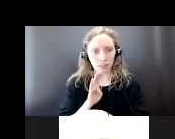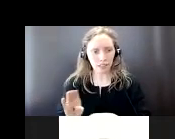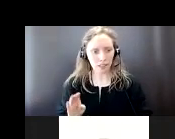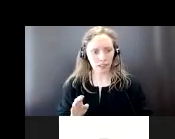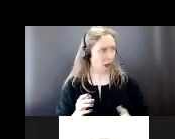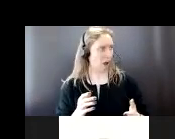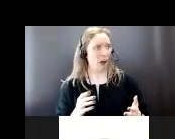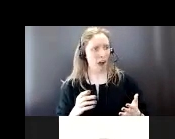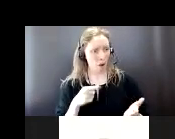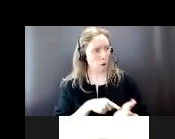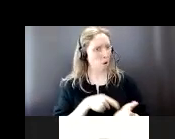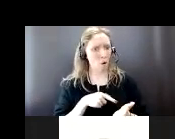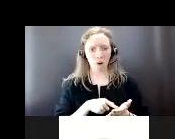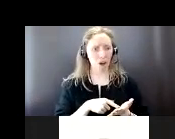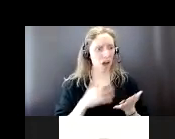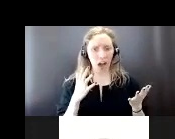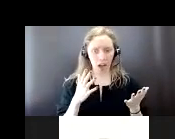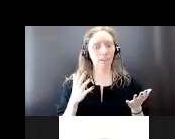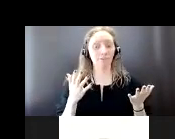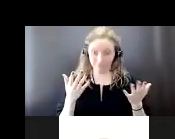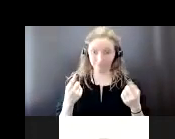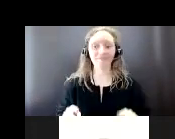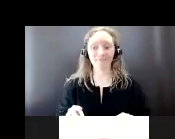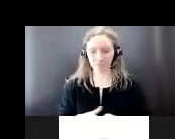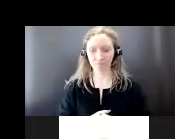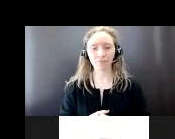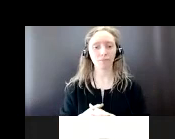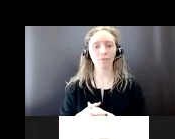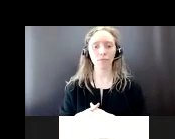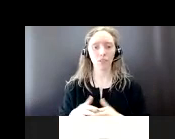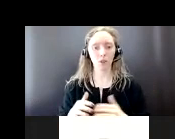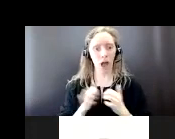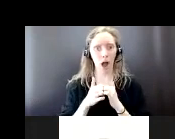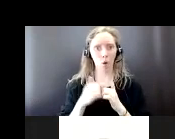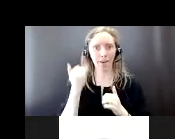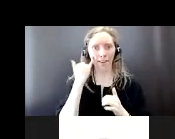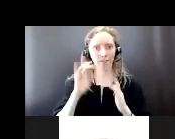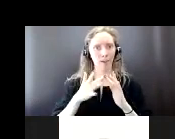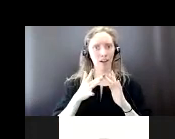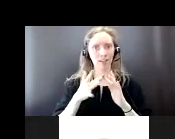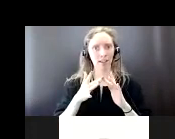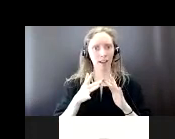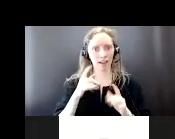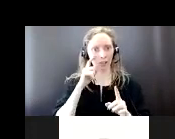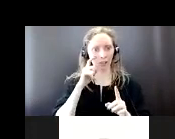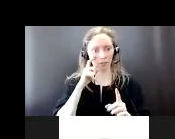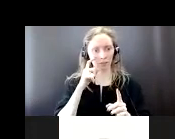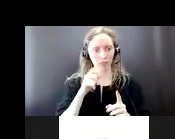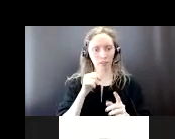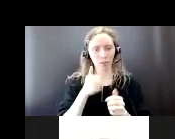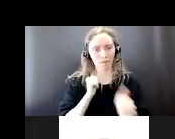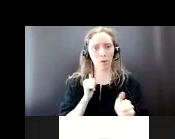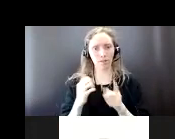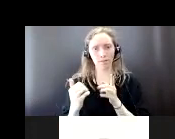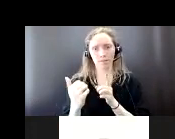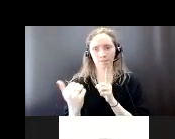So main way to protect yourself from being a victim of fraud initiated online is always doing your research.